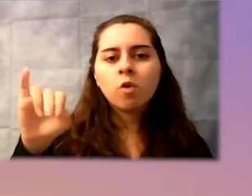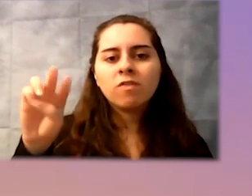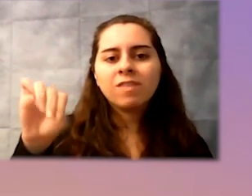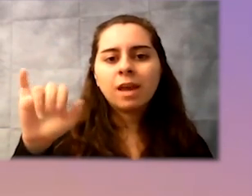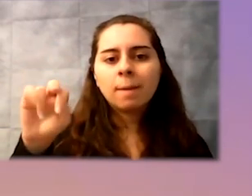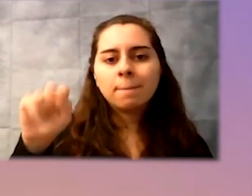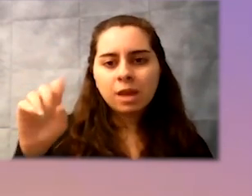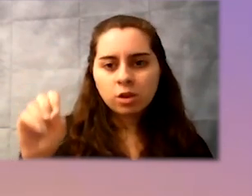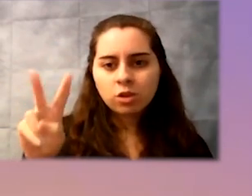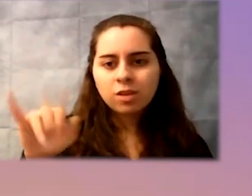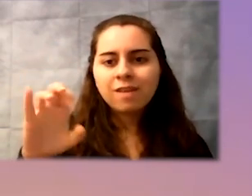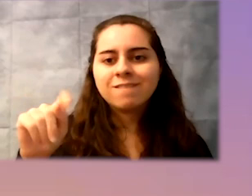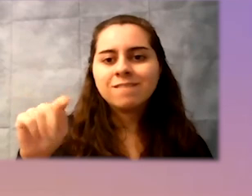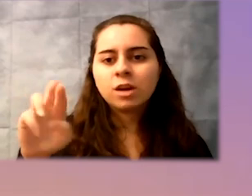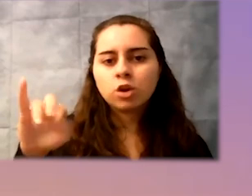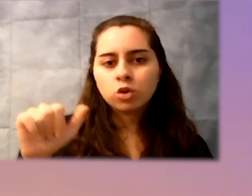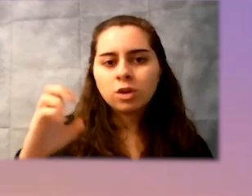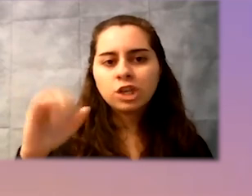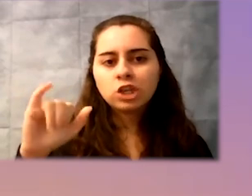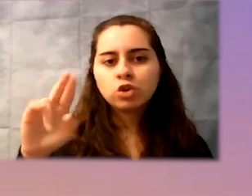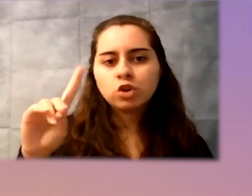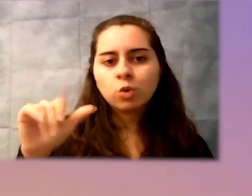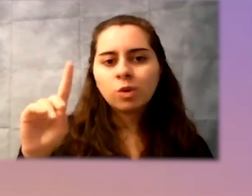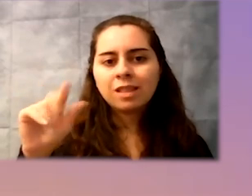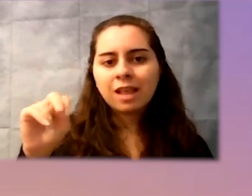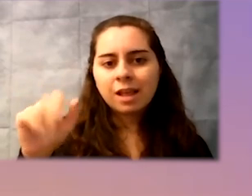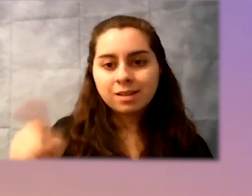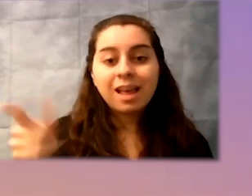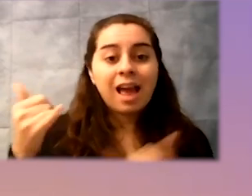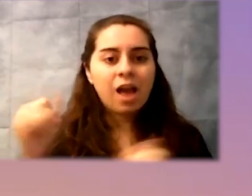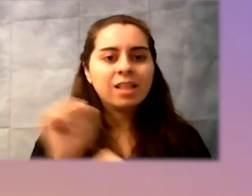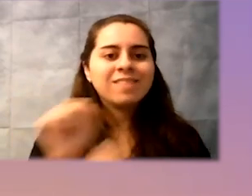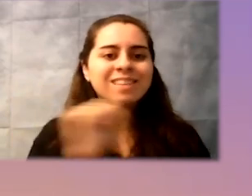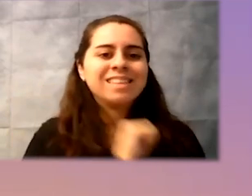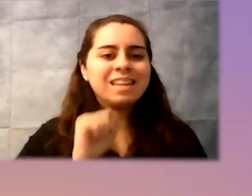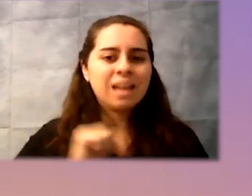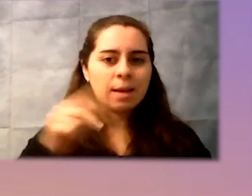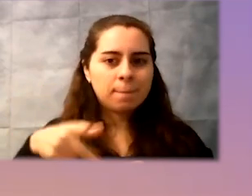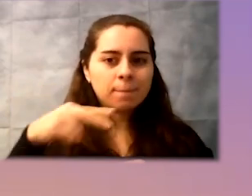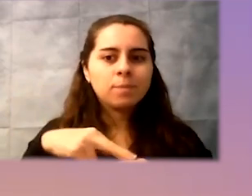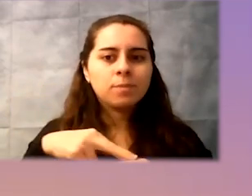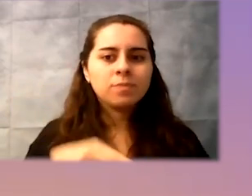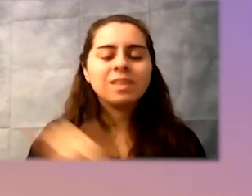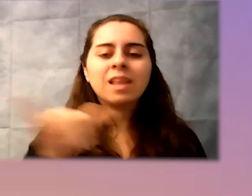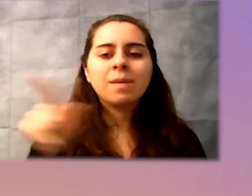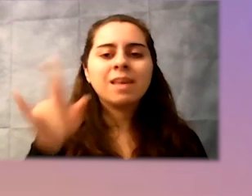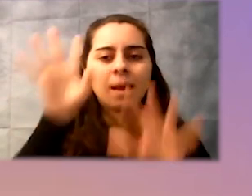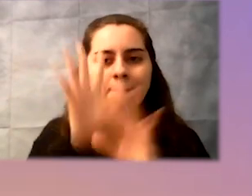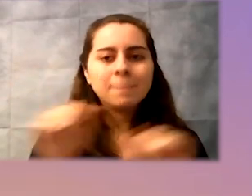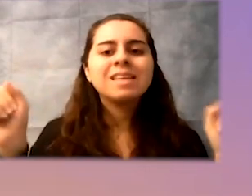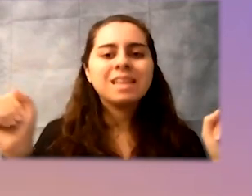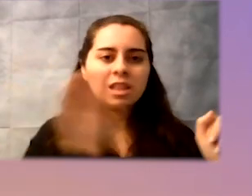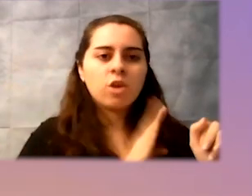senator at large in the Puerto Rican Senate. And she's also president of the Senate Committee for Human Rights and Labor